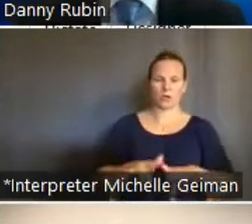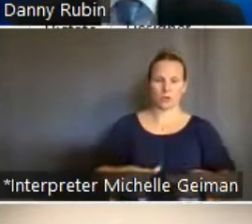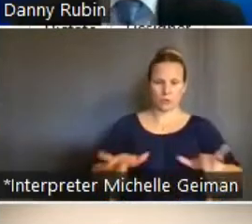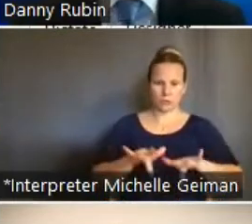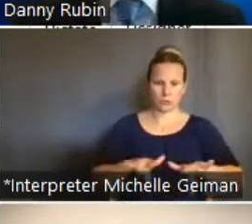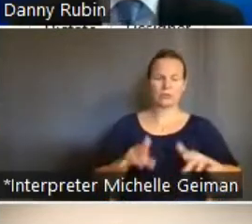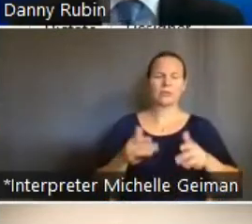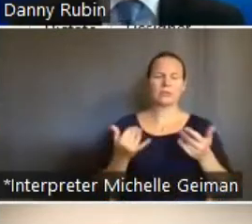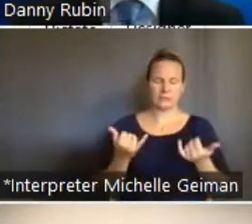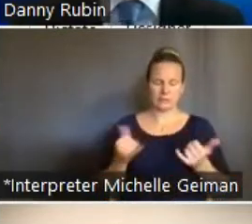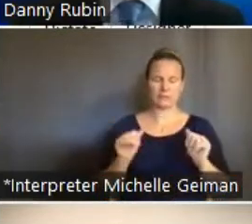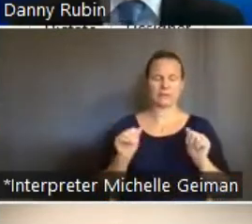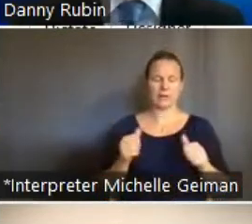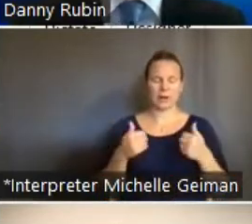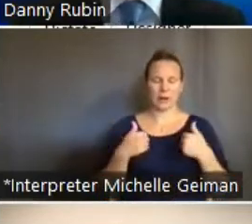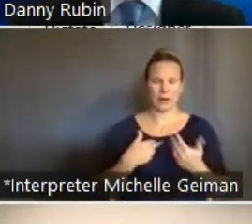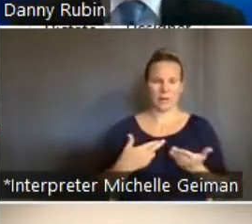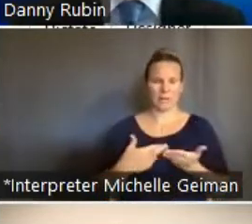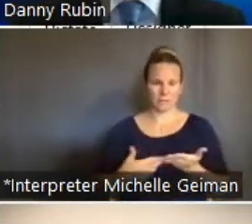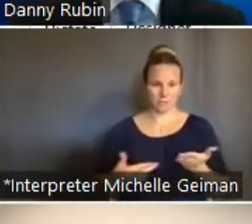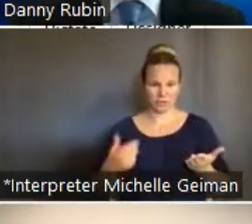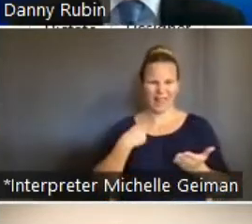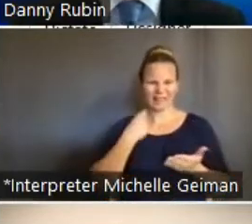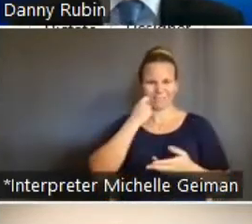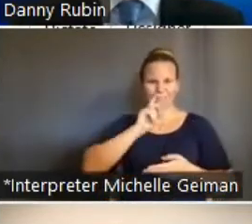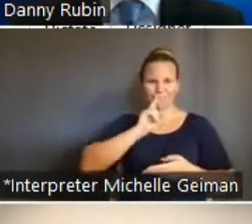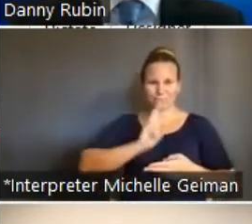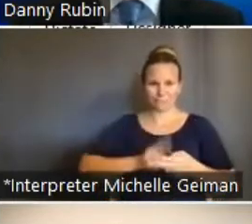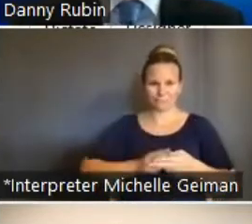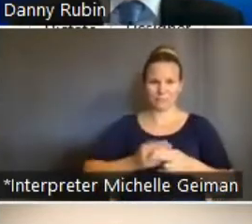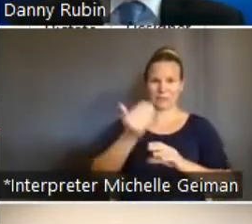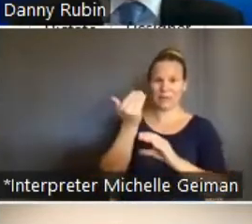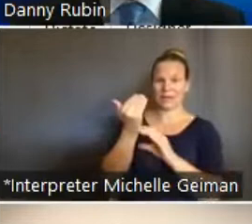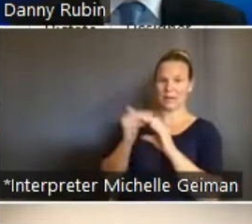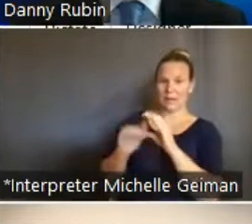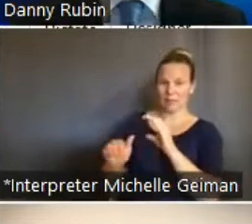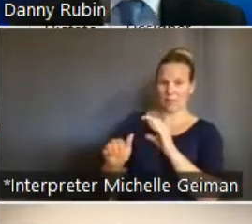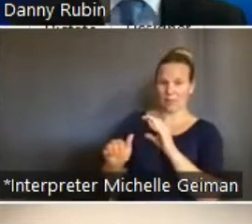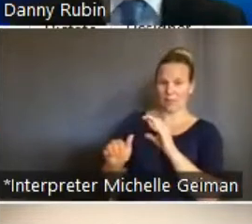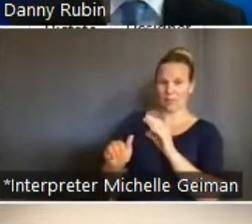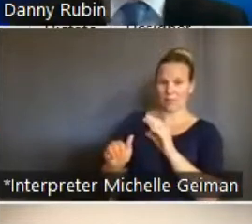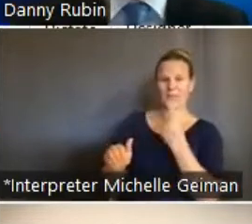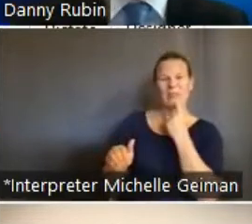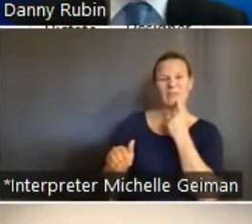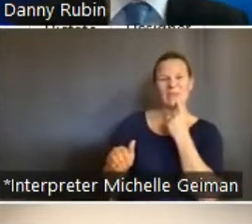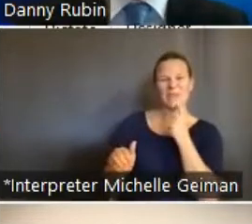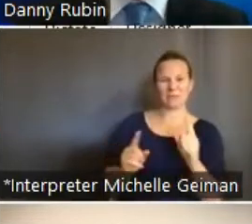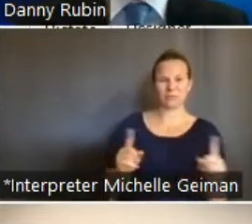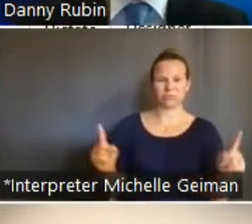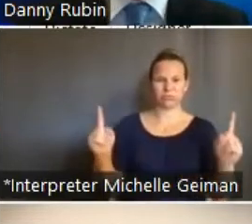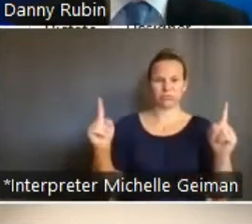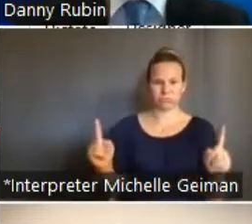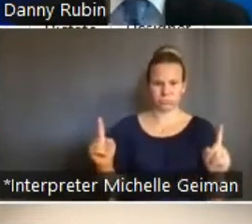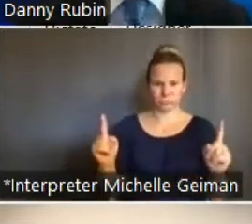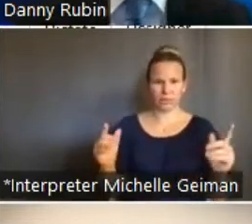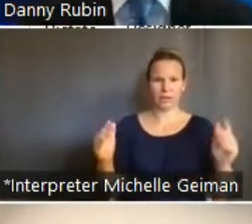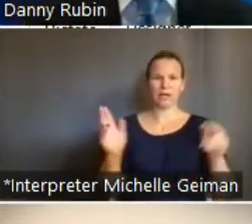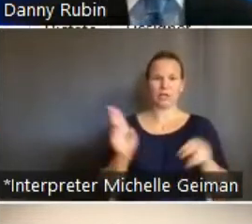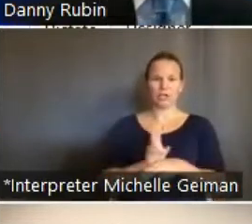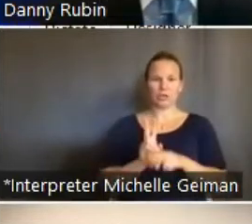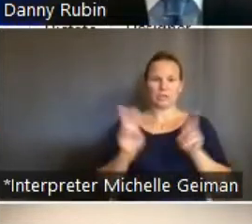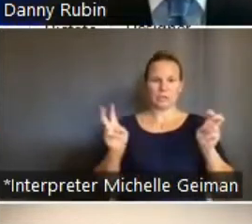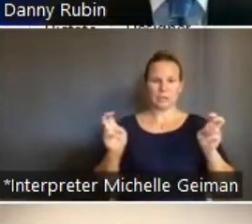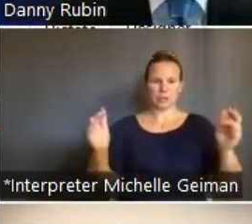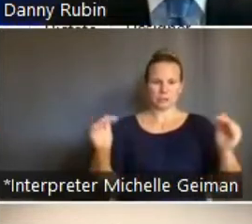just mentioned. Send us an email to the email address in red with the subject line below. And